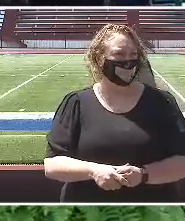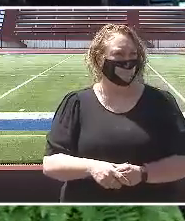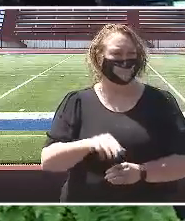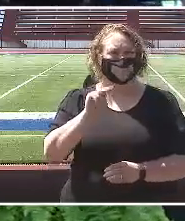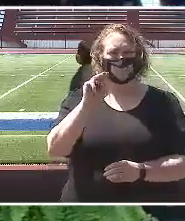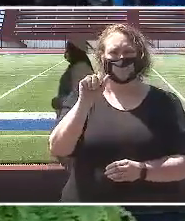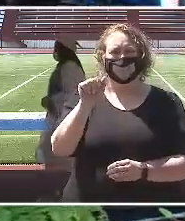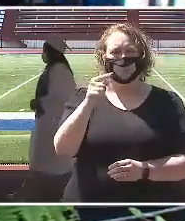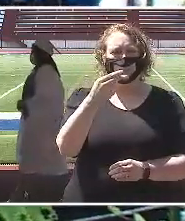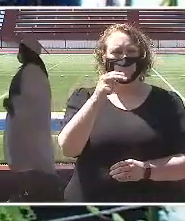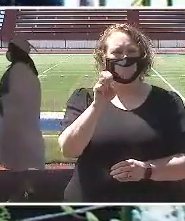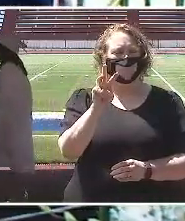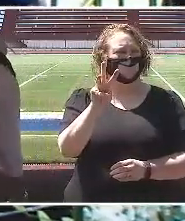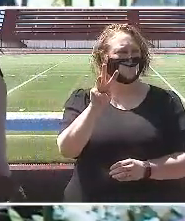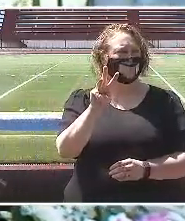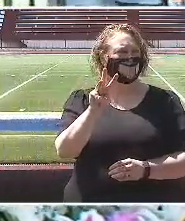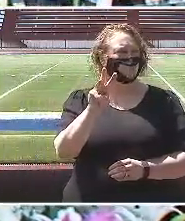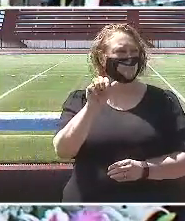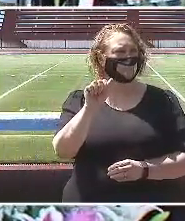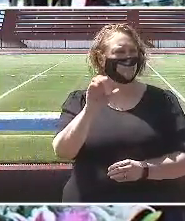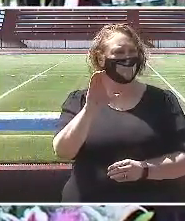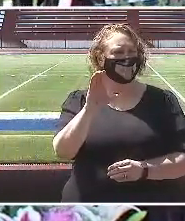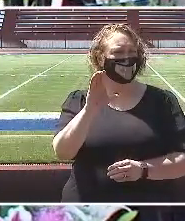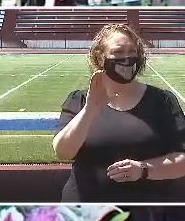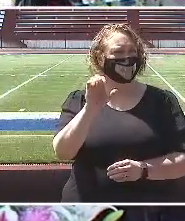Jacqueline Acosta.